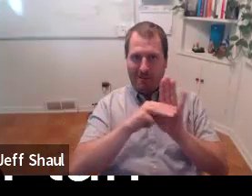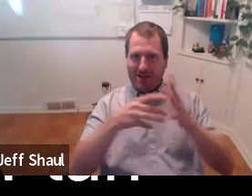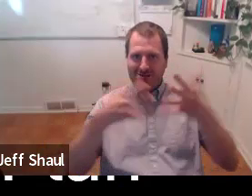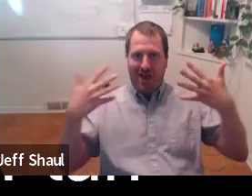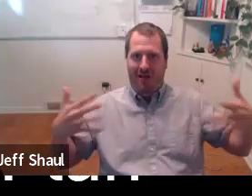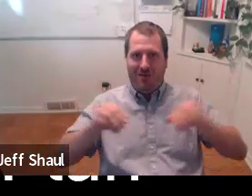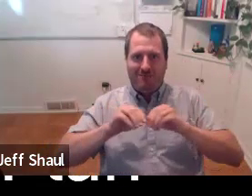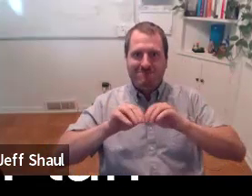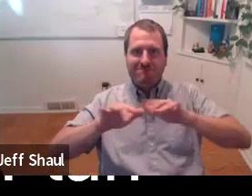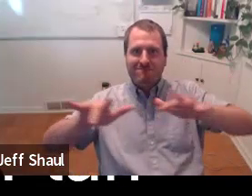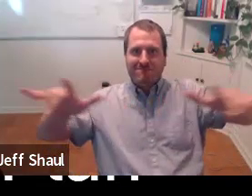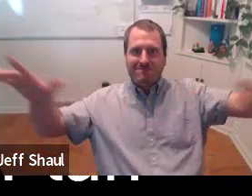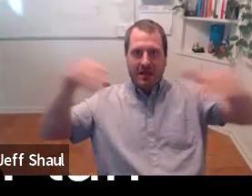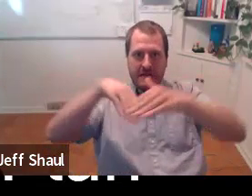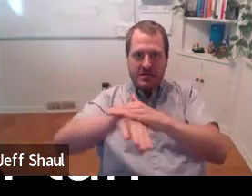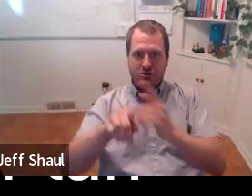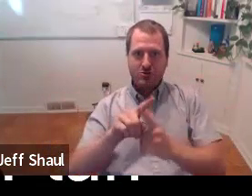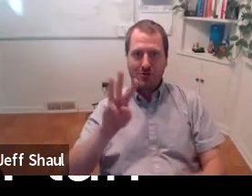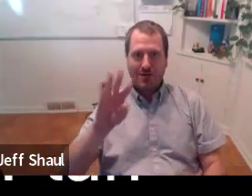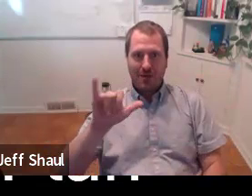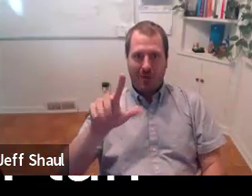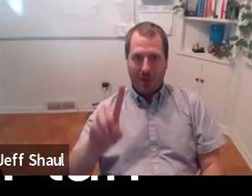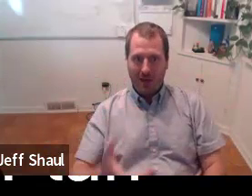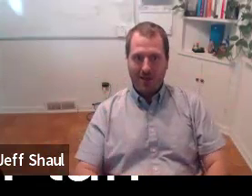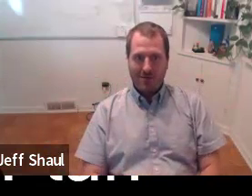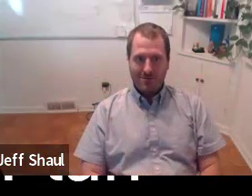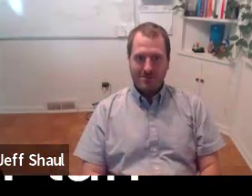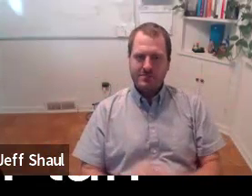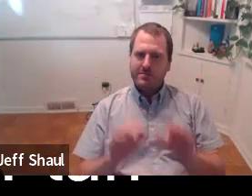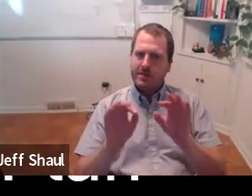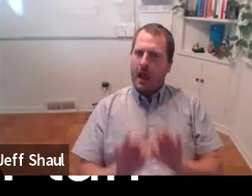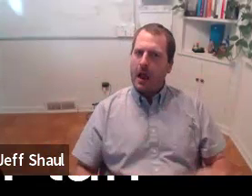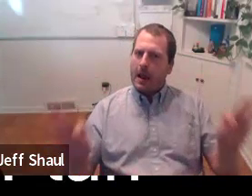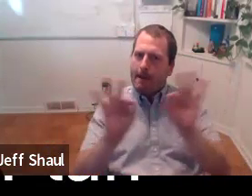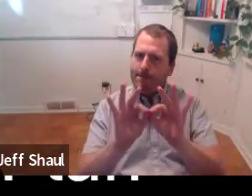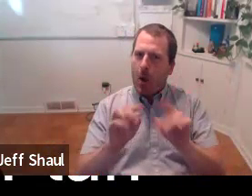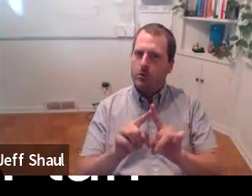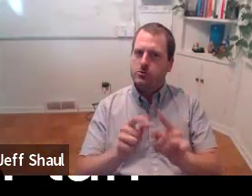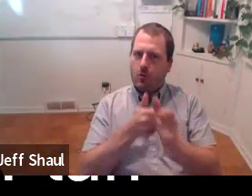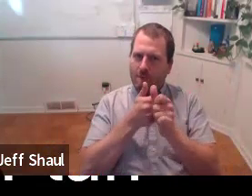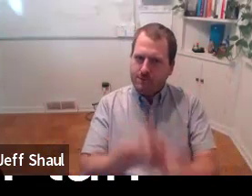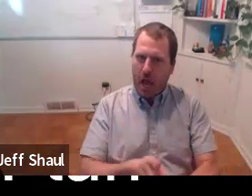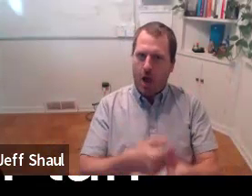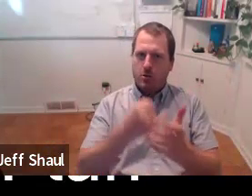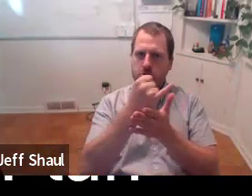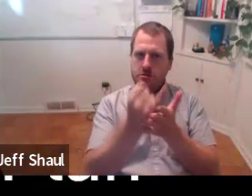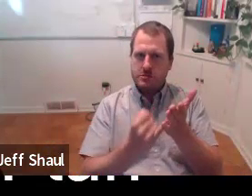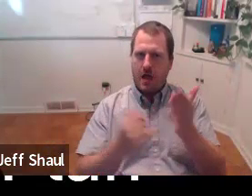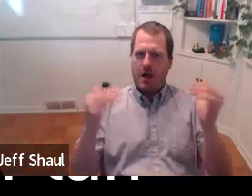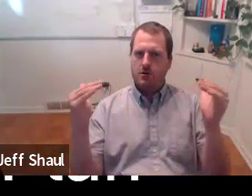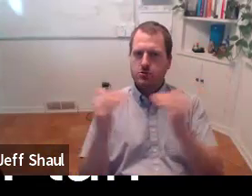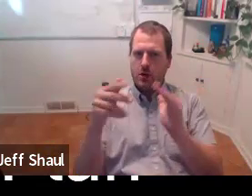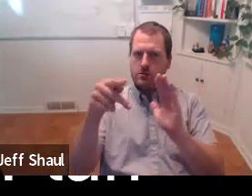to sample, but the models are already out there and into the wild. So it's really important